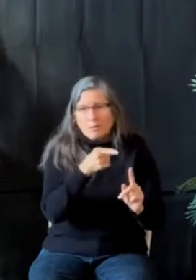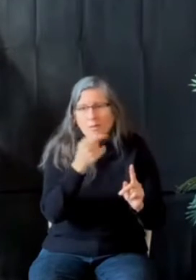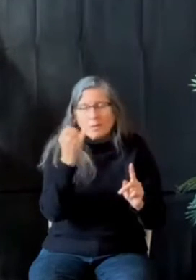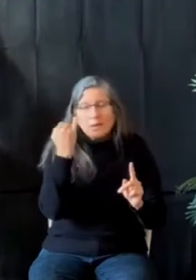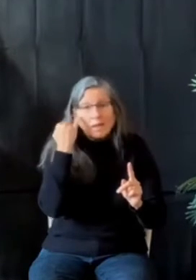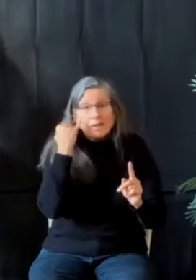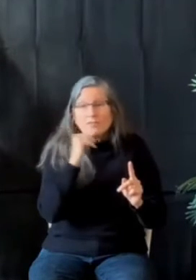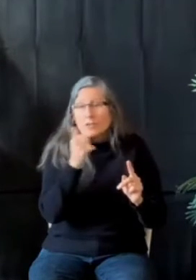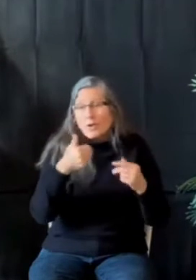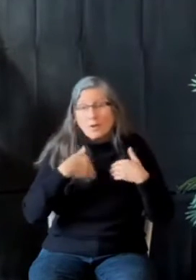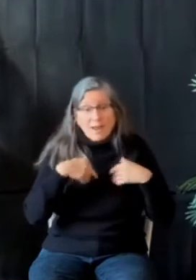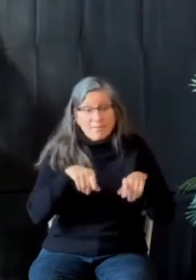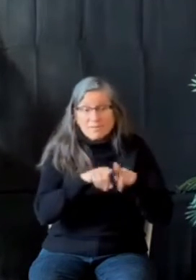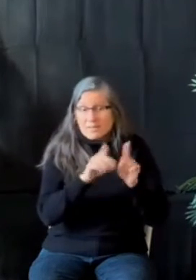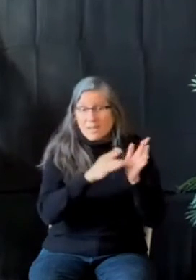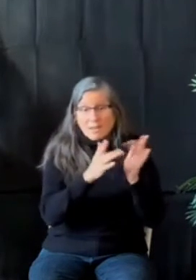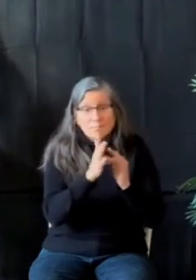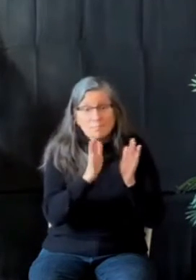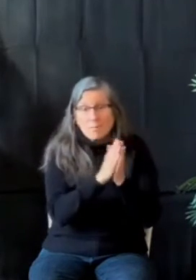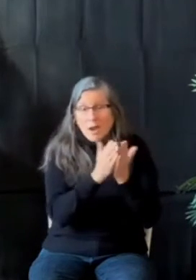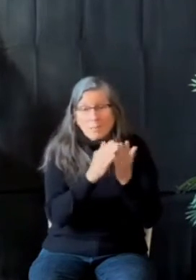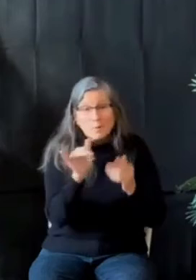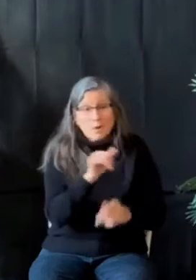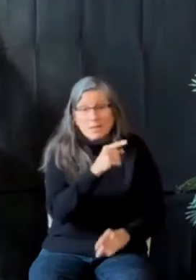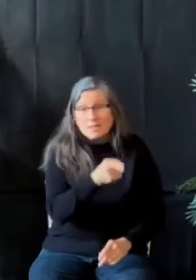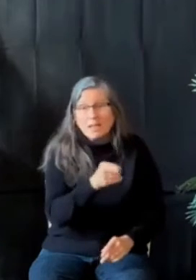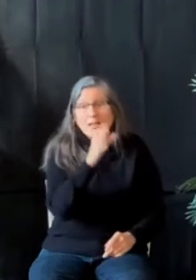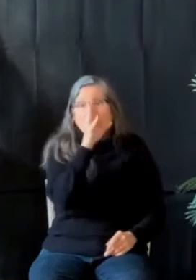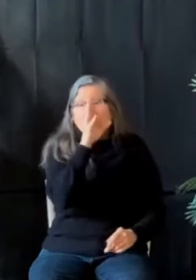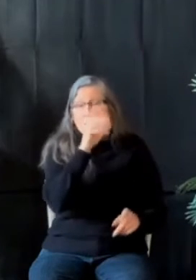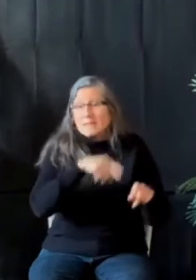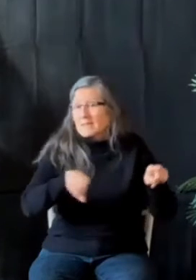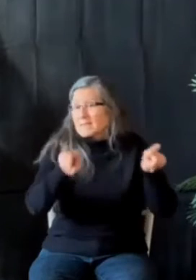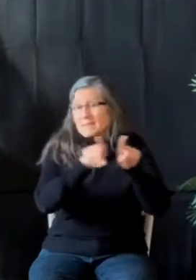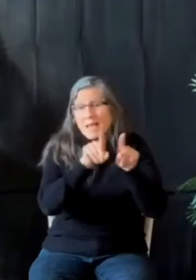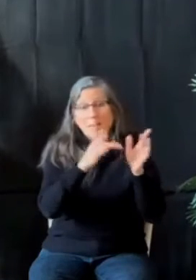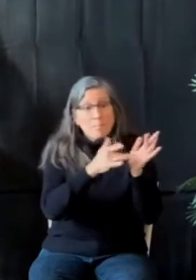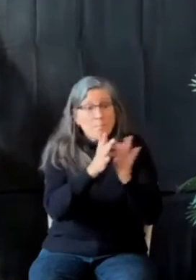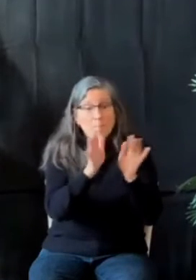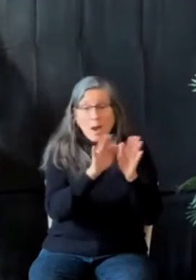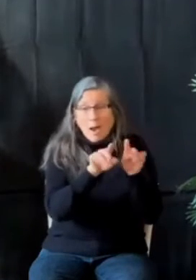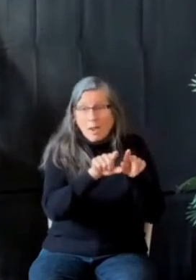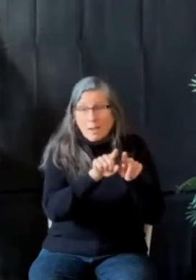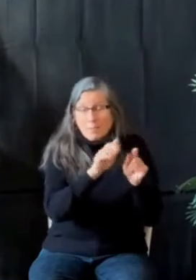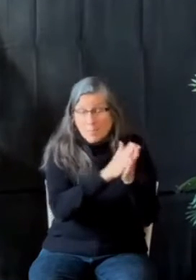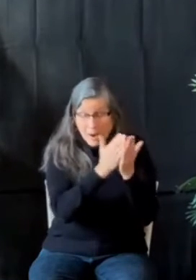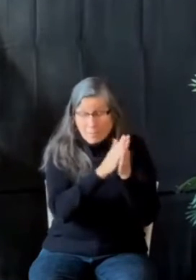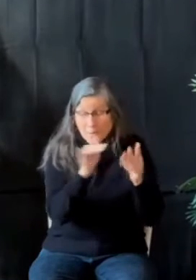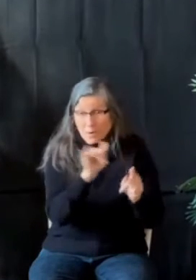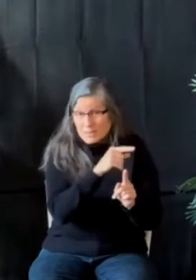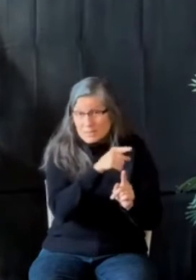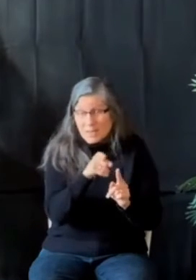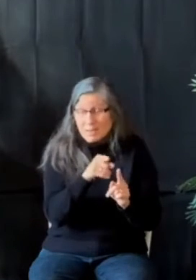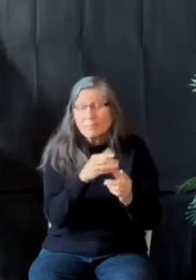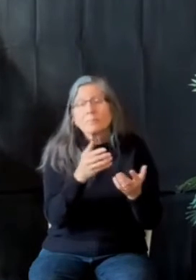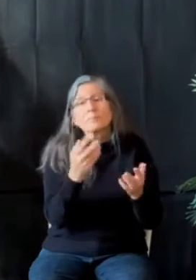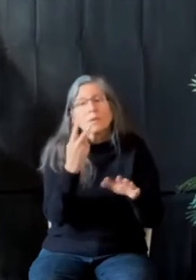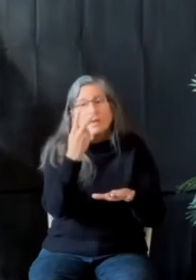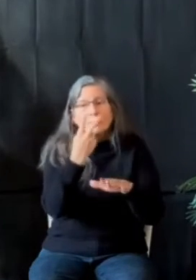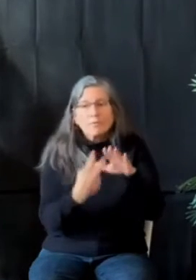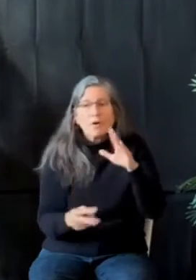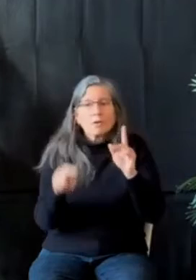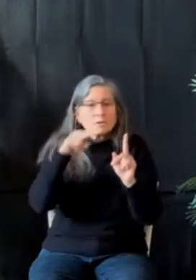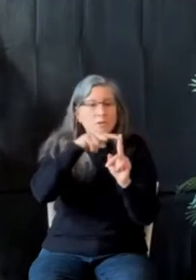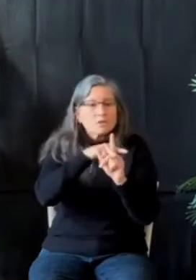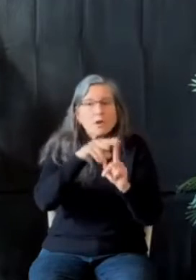carry the same Bible they do and you don't speak the same Bible that they speak, then they have fallen into the trap of